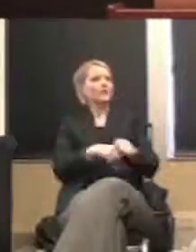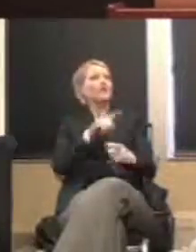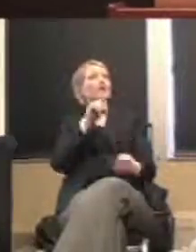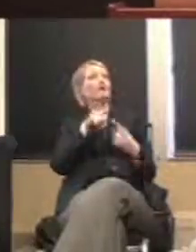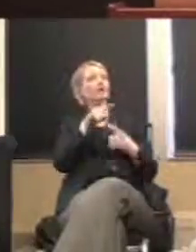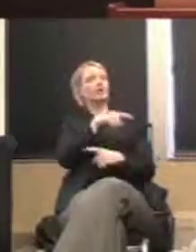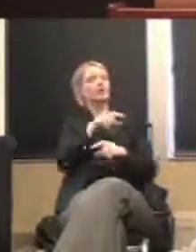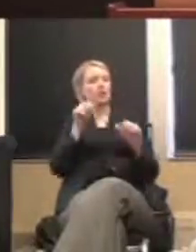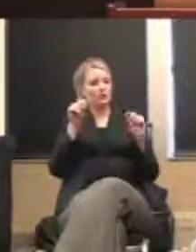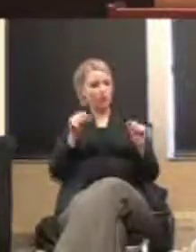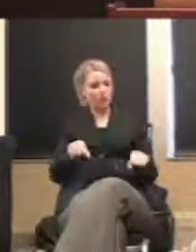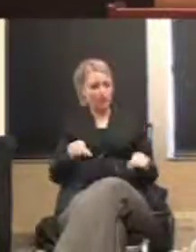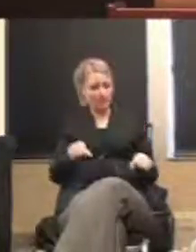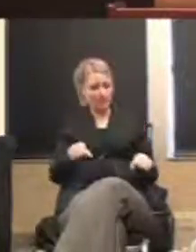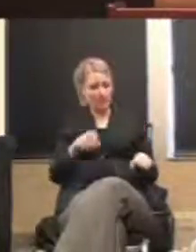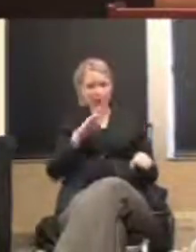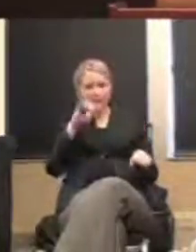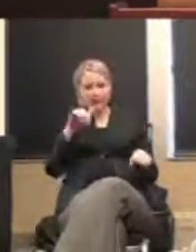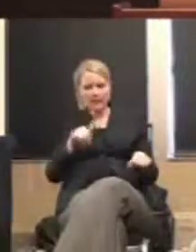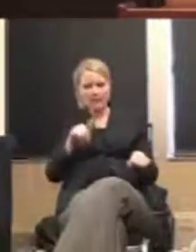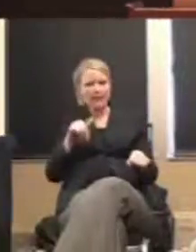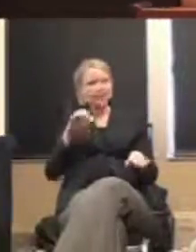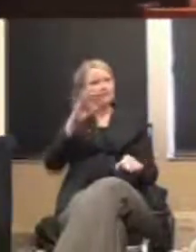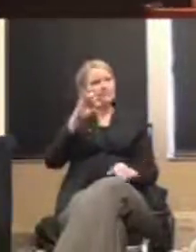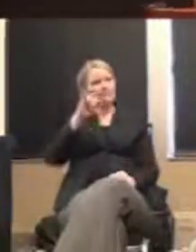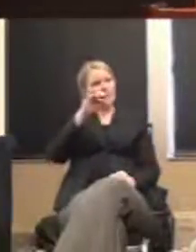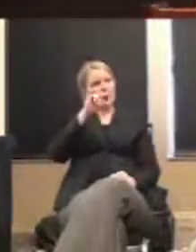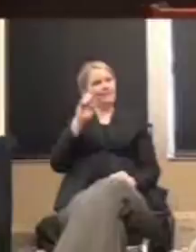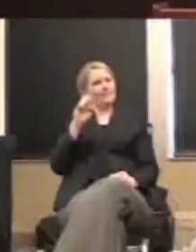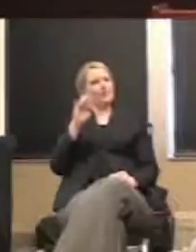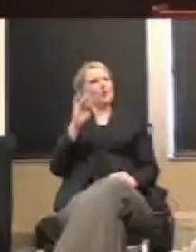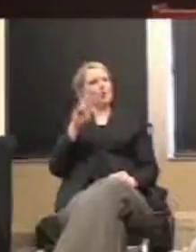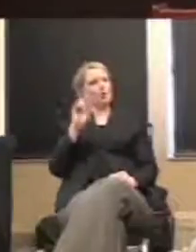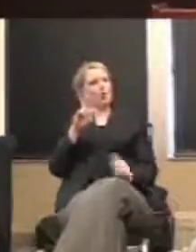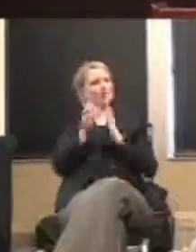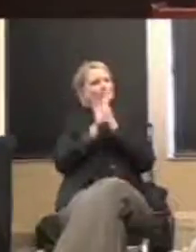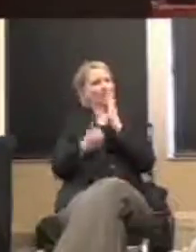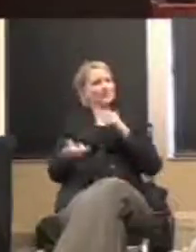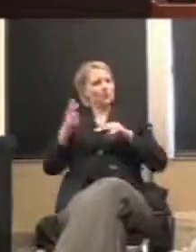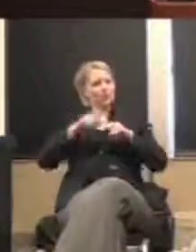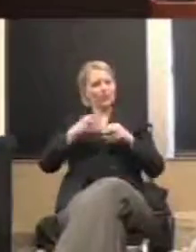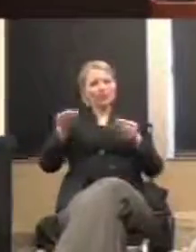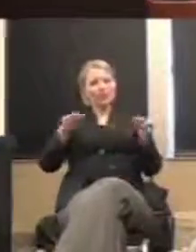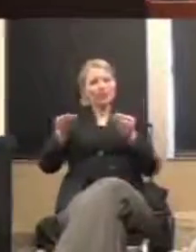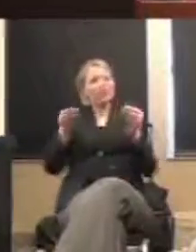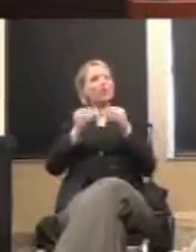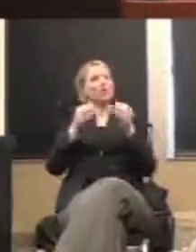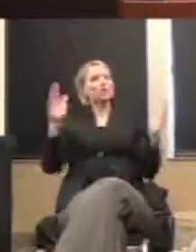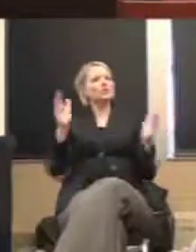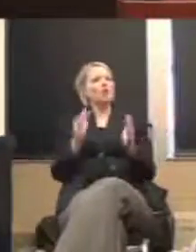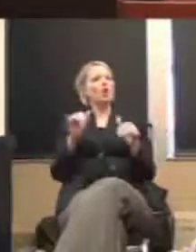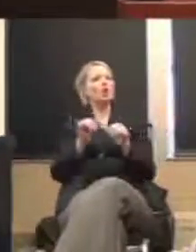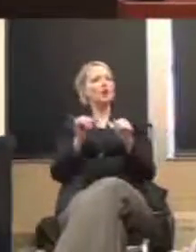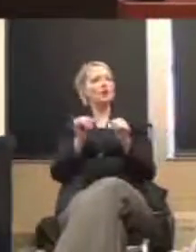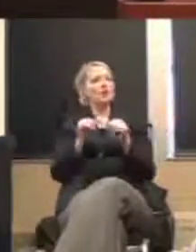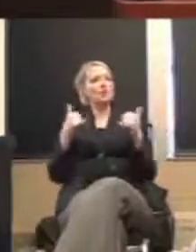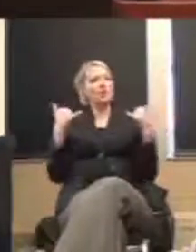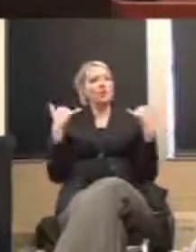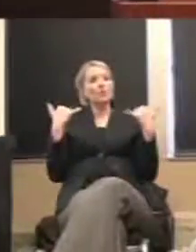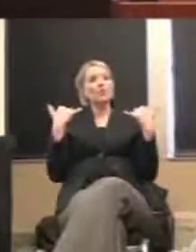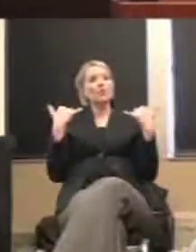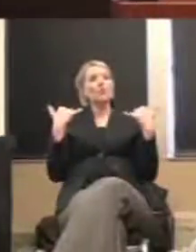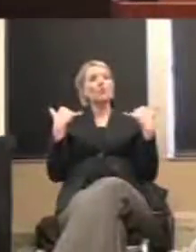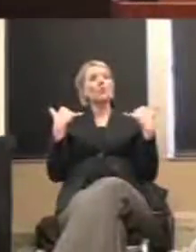could really get her fine motor skills built up enough to move to a smaller size. At this point is